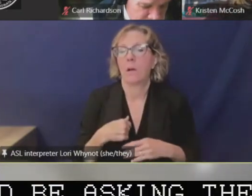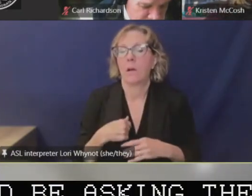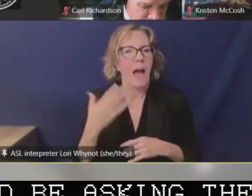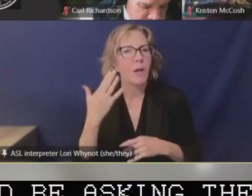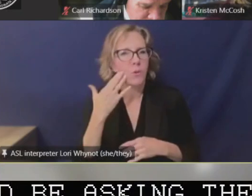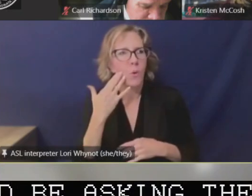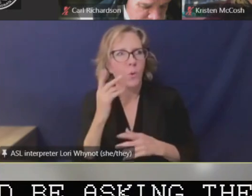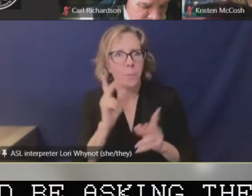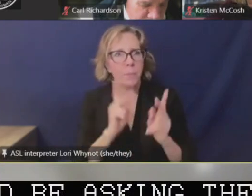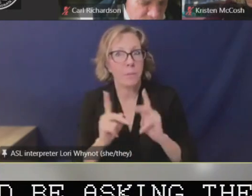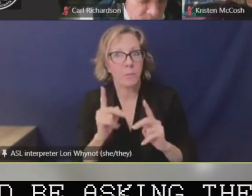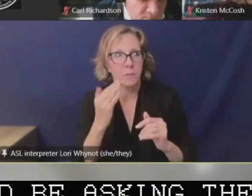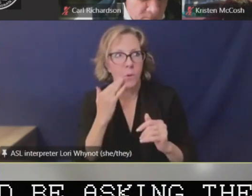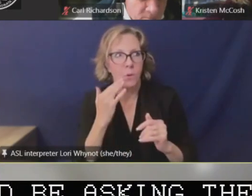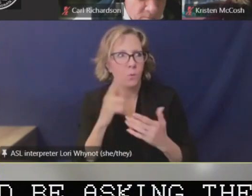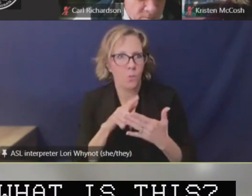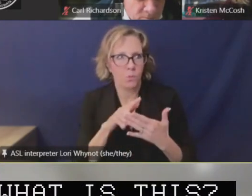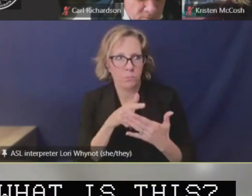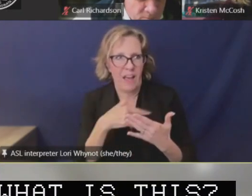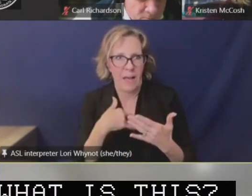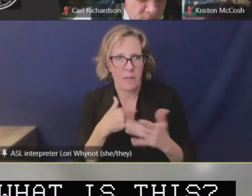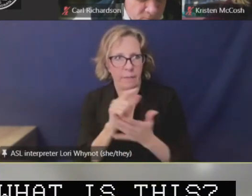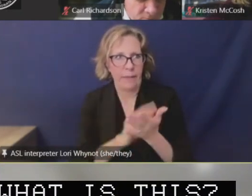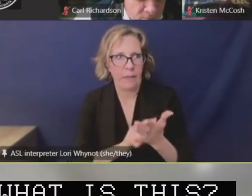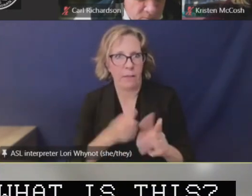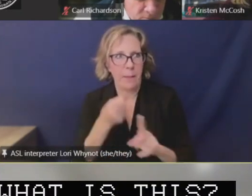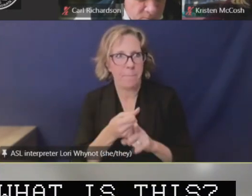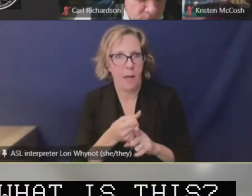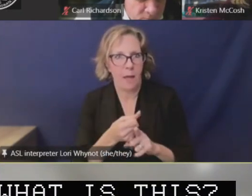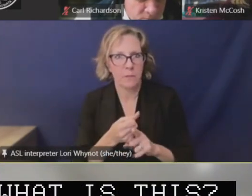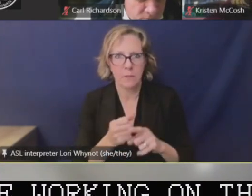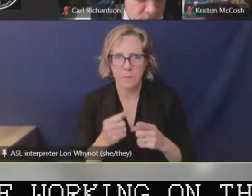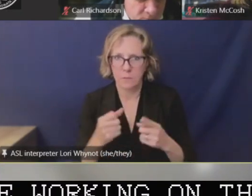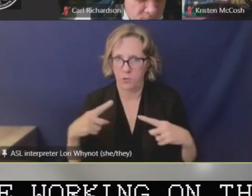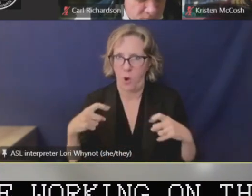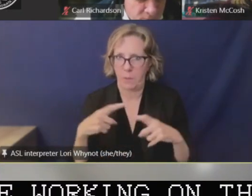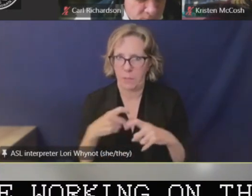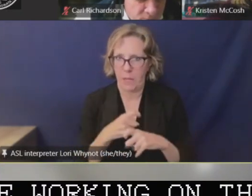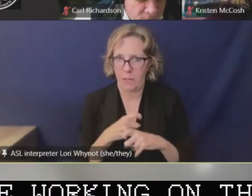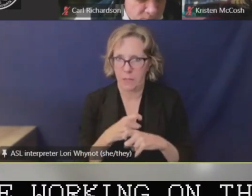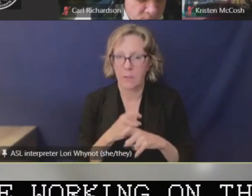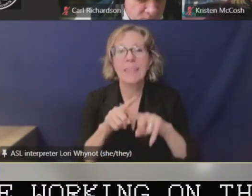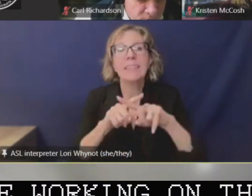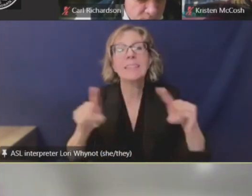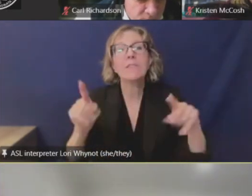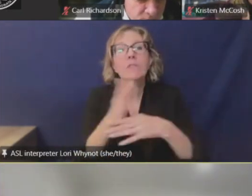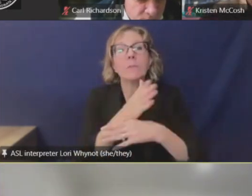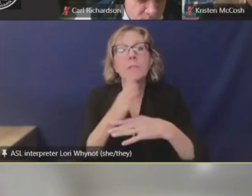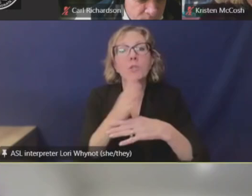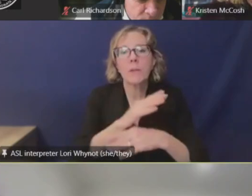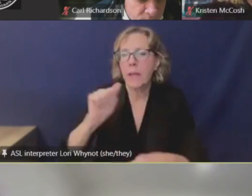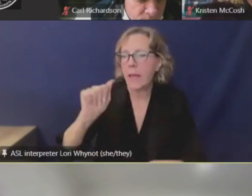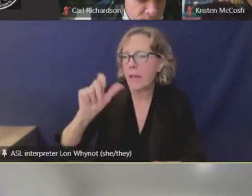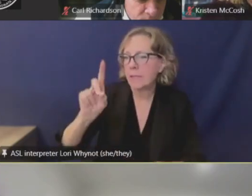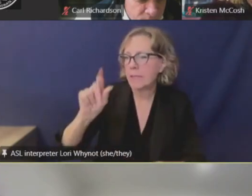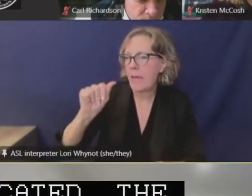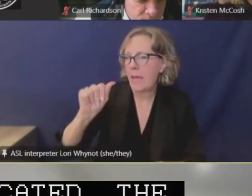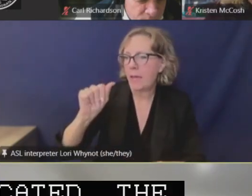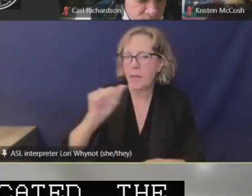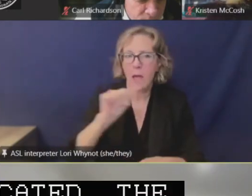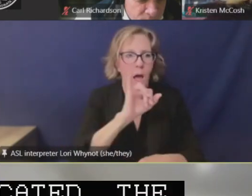impact. It's very complicated between the difference between ADA and IDEA,